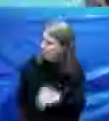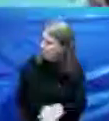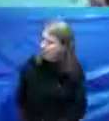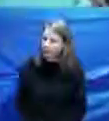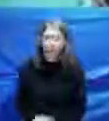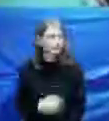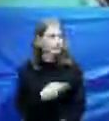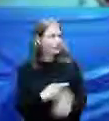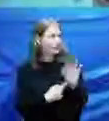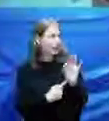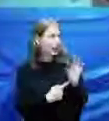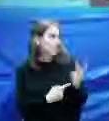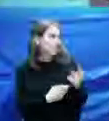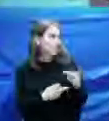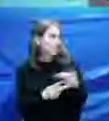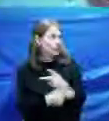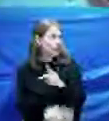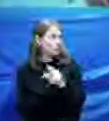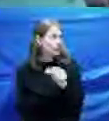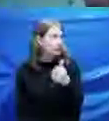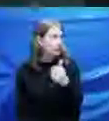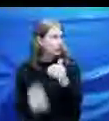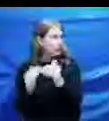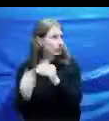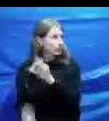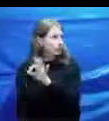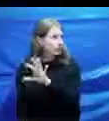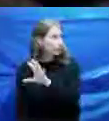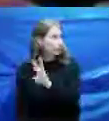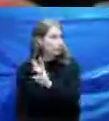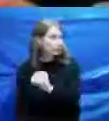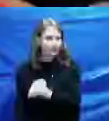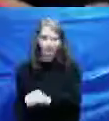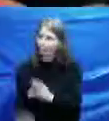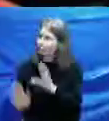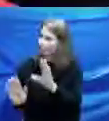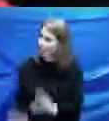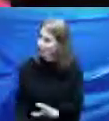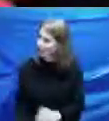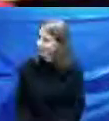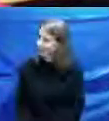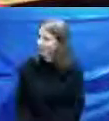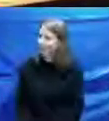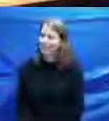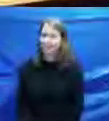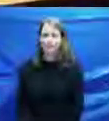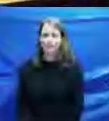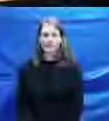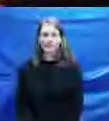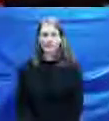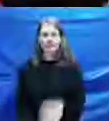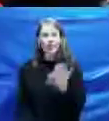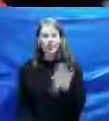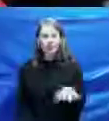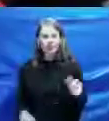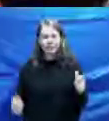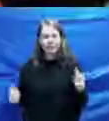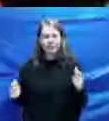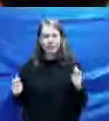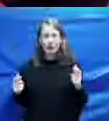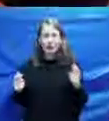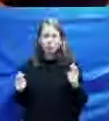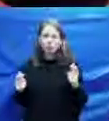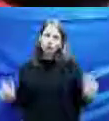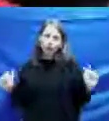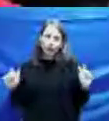10 is 960. There you go. It's 960. Excellent job. This is a giant candy bar, and yes, it